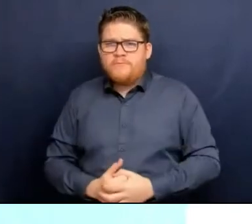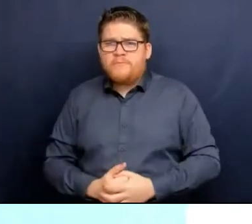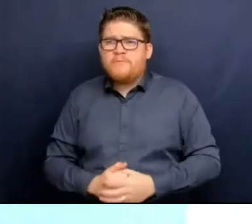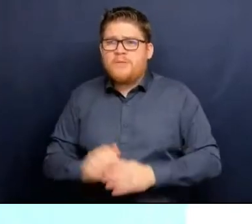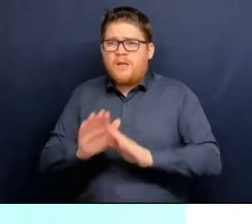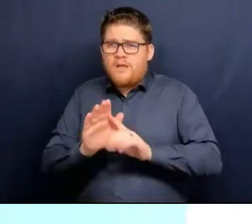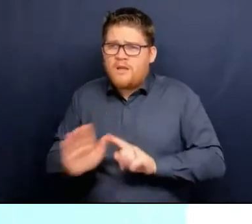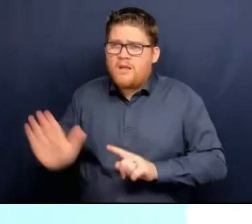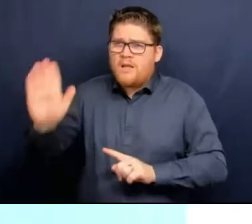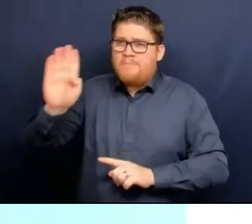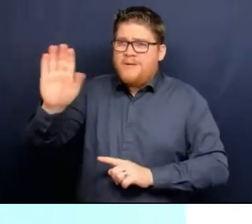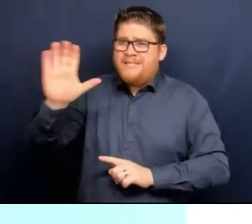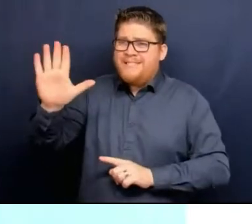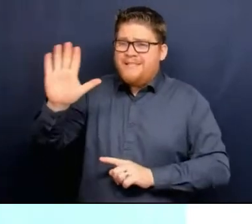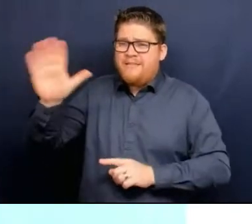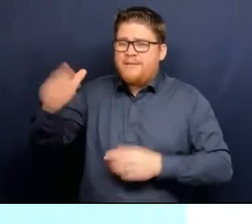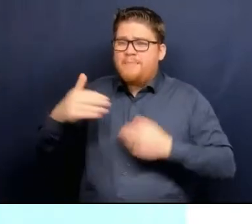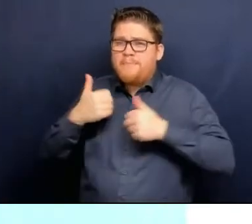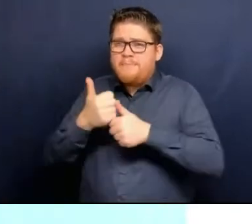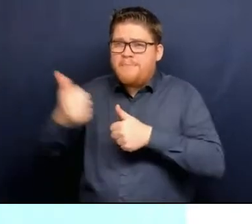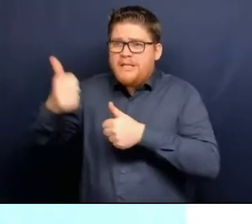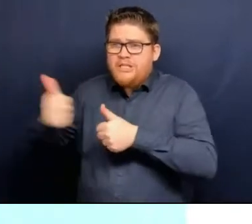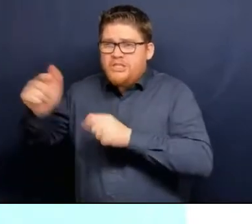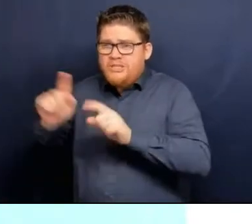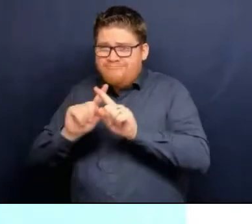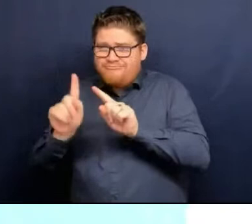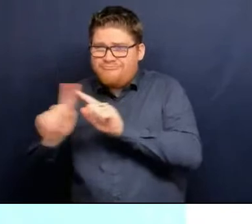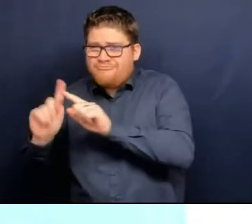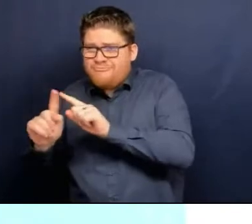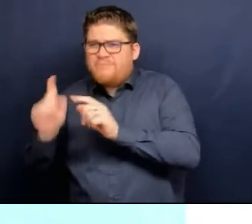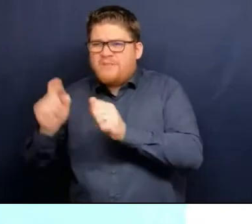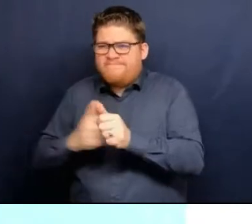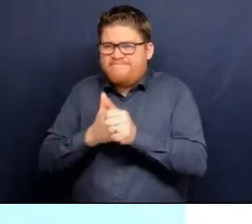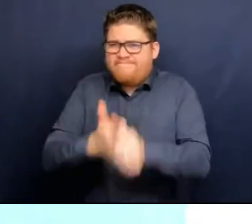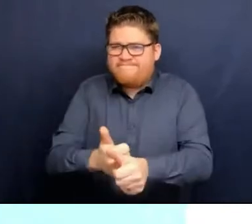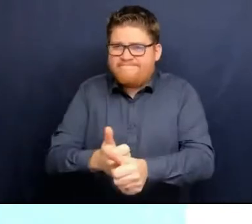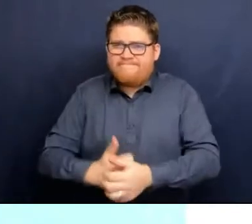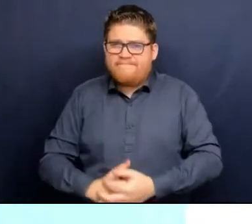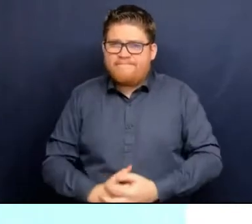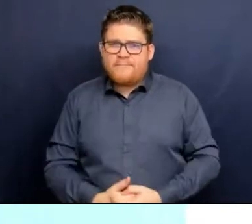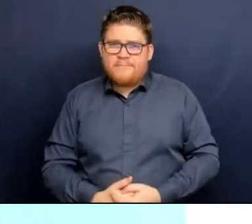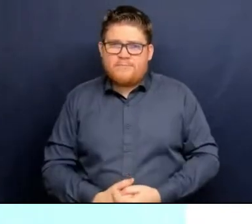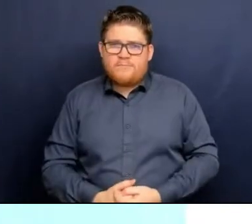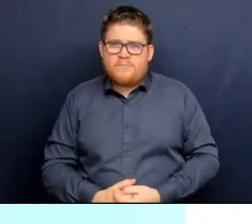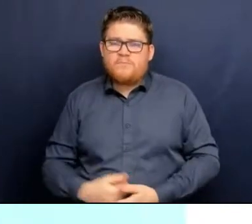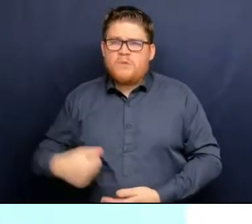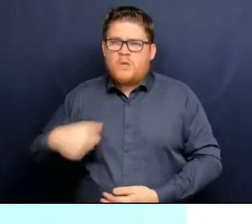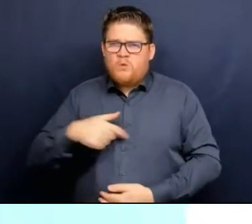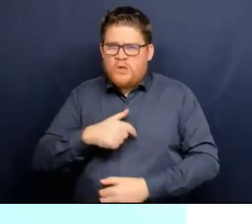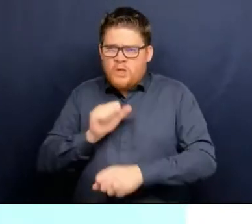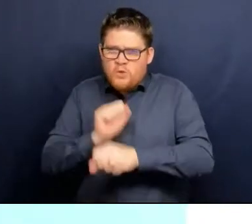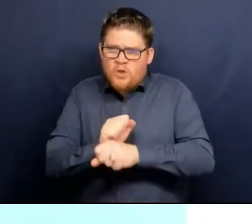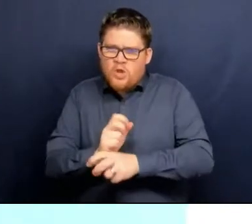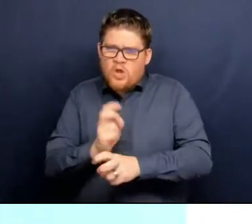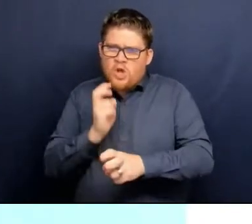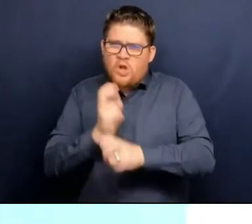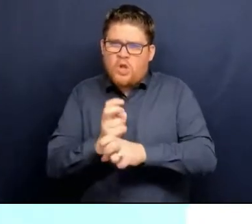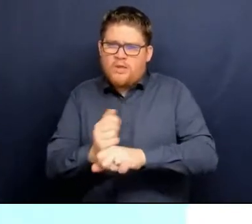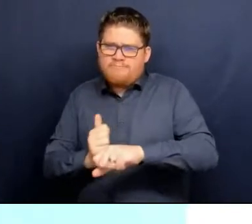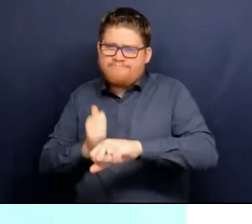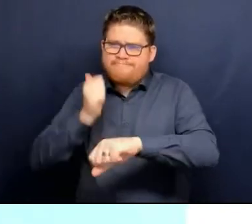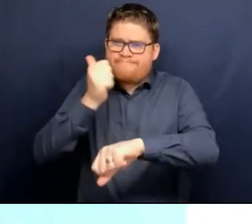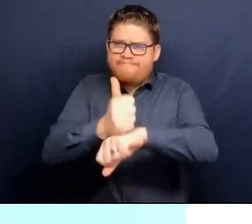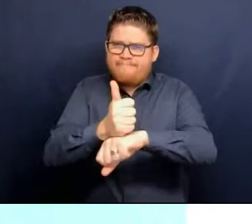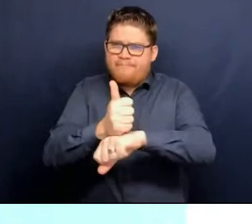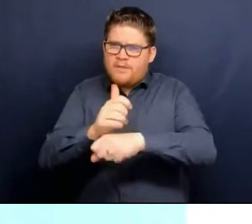Our government is working hard to make meaningful progress on the full implementation of the rights of Indigenous peoples in